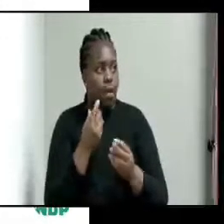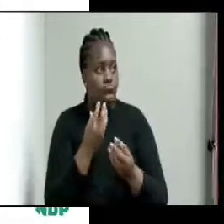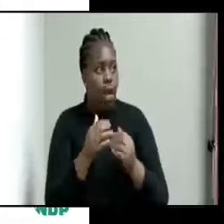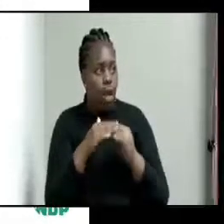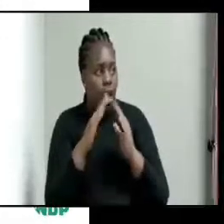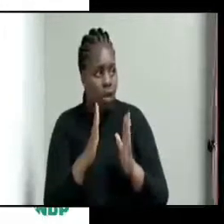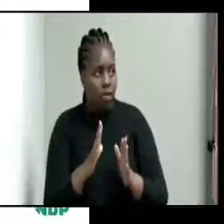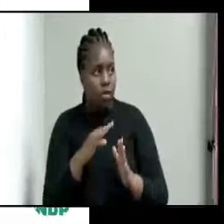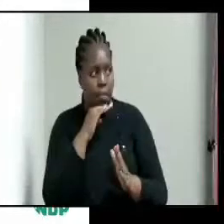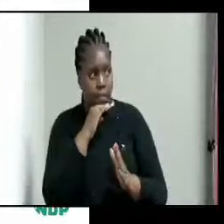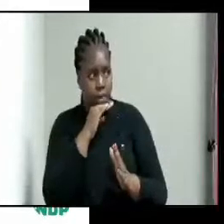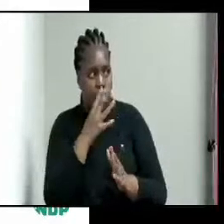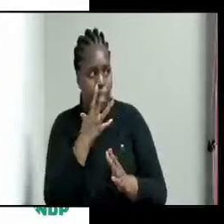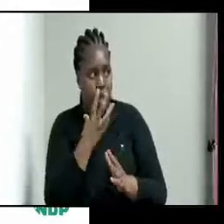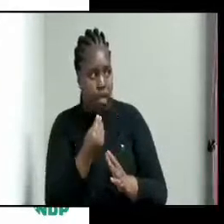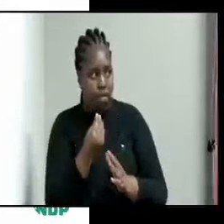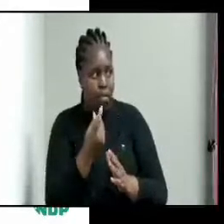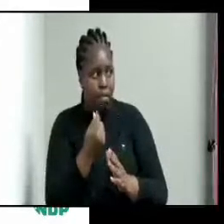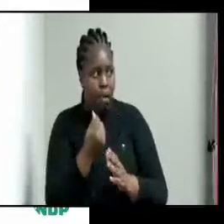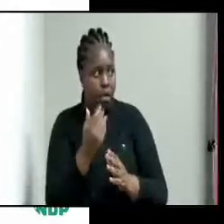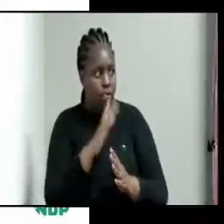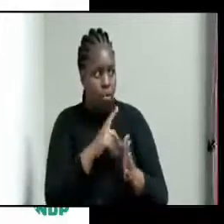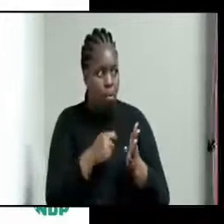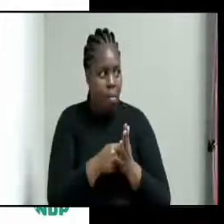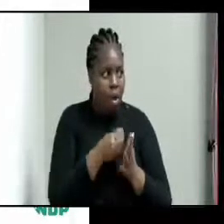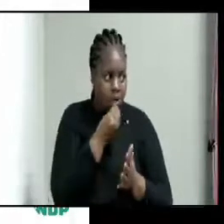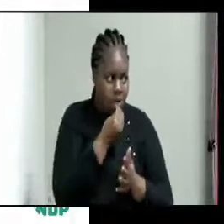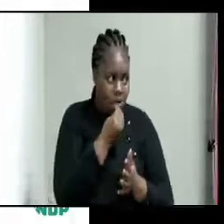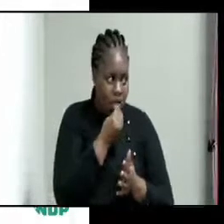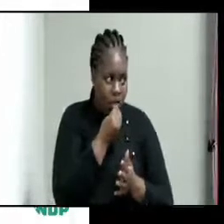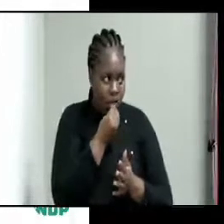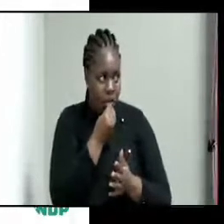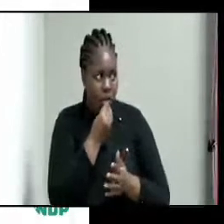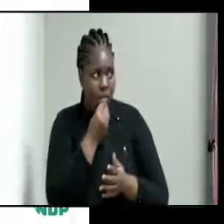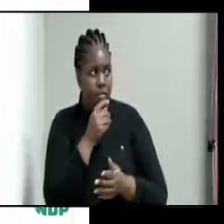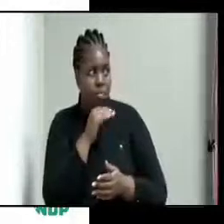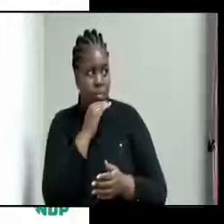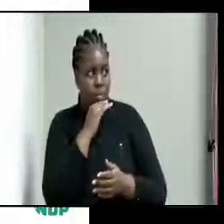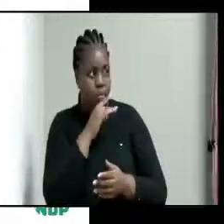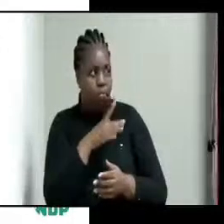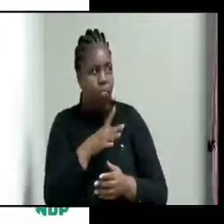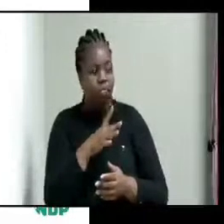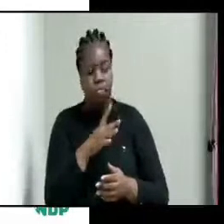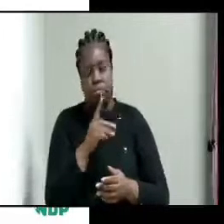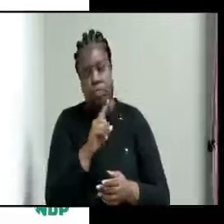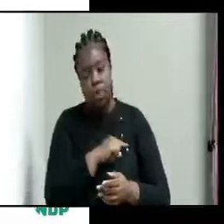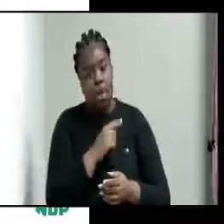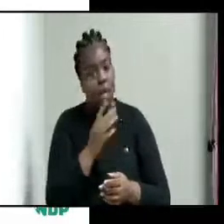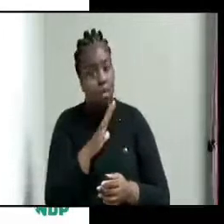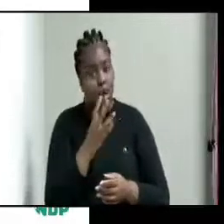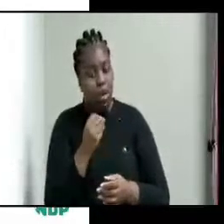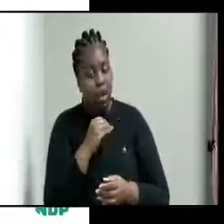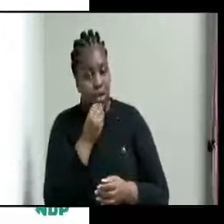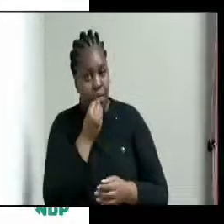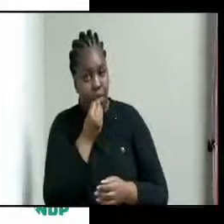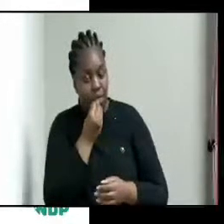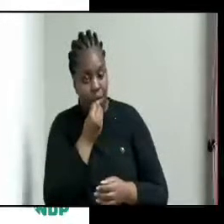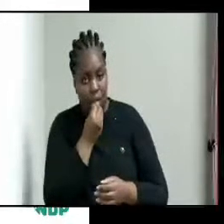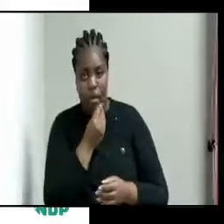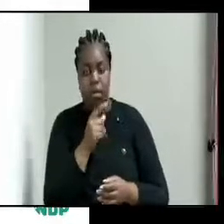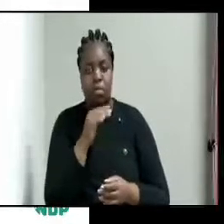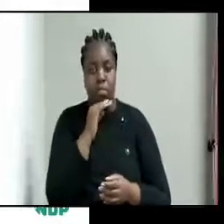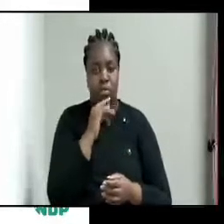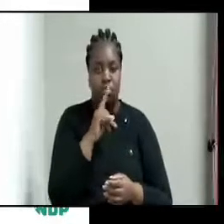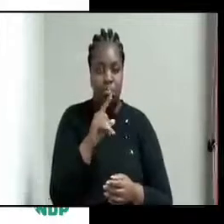household that ran out of money to buy food, that cut the size of the meals because there was not enough food, that